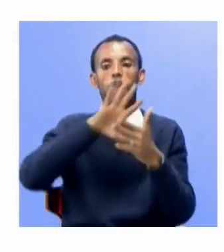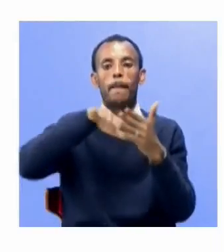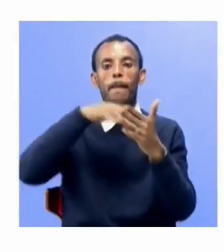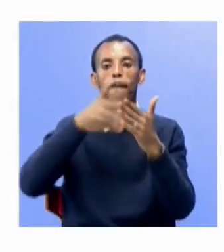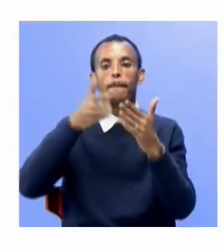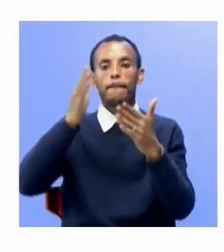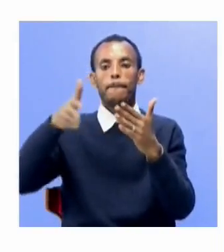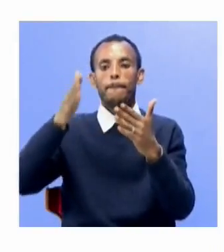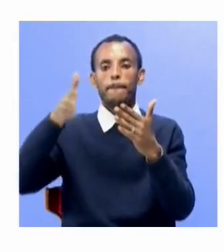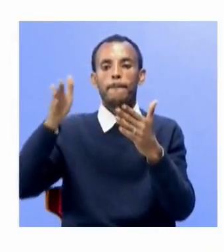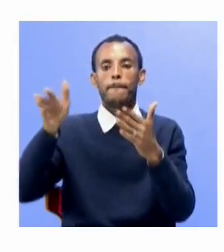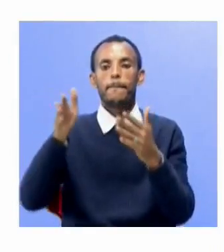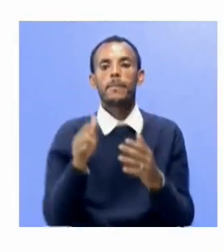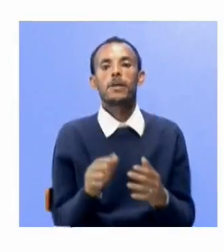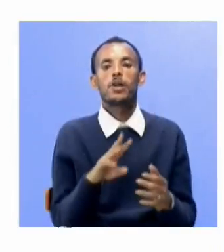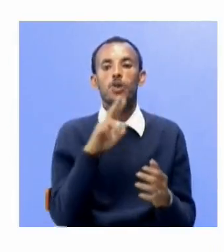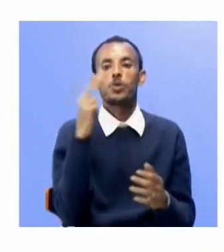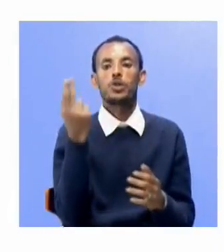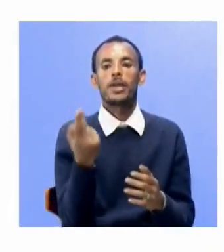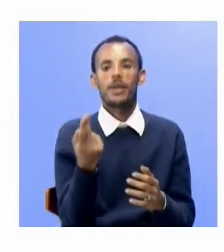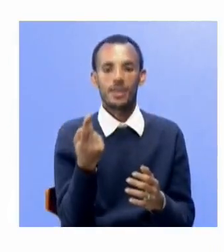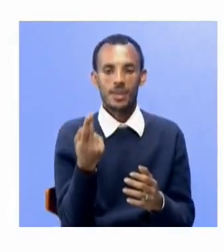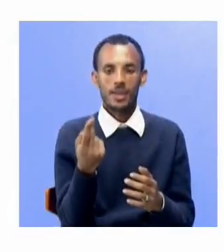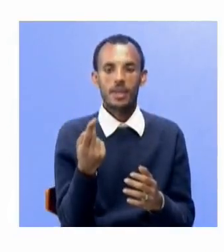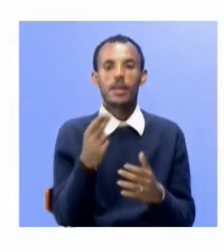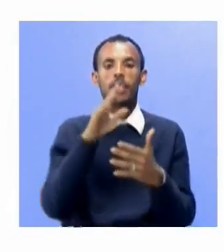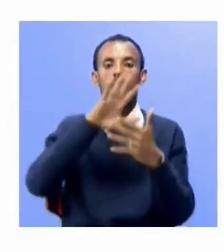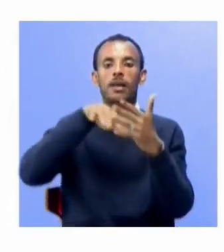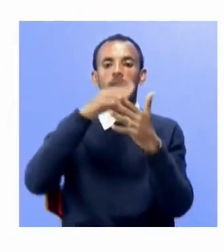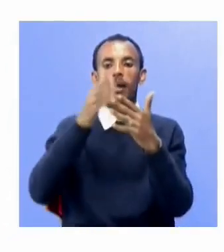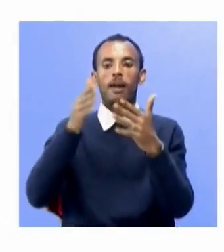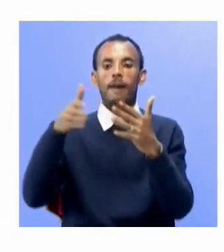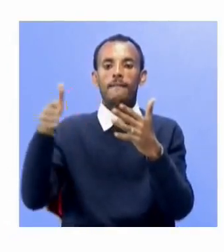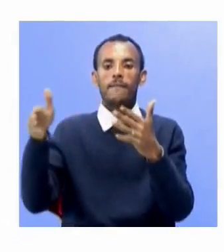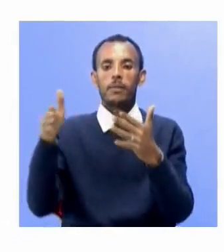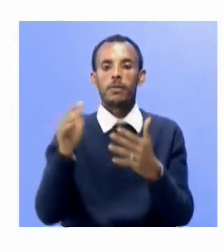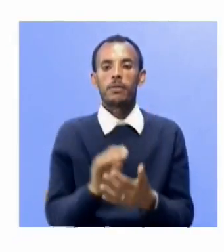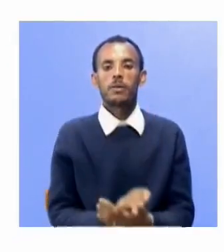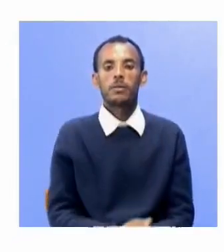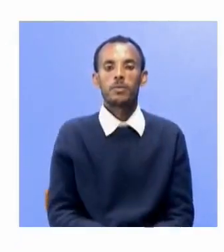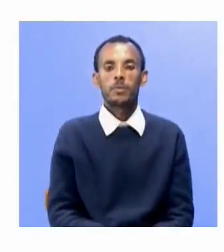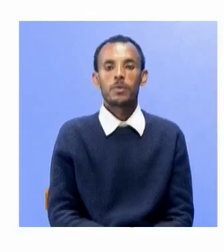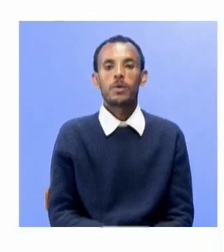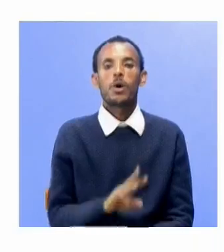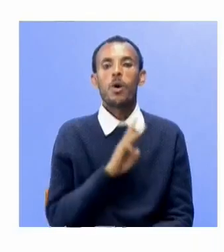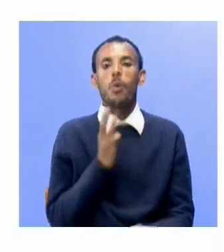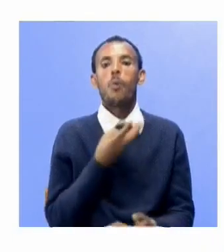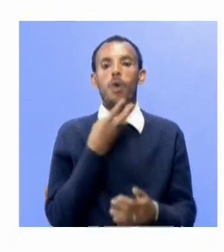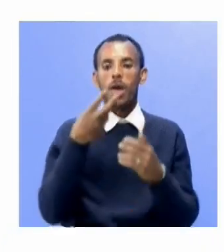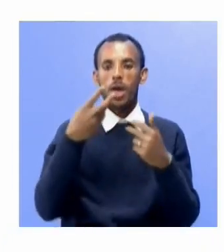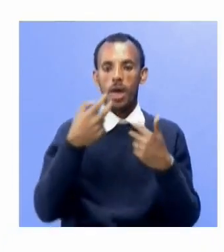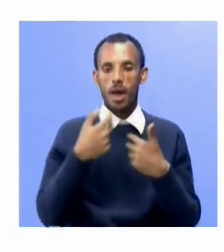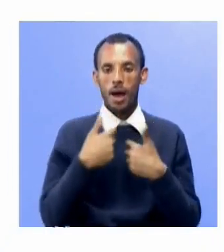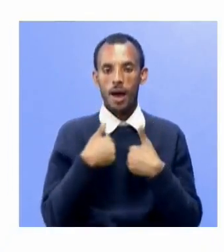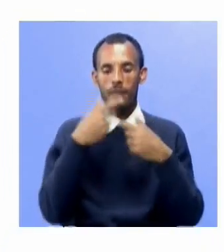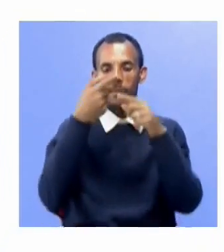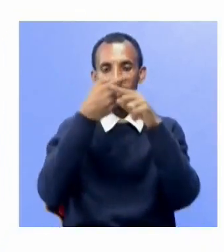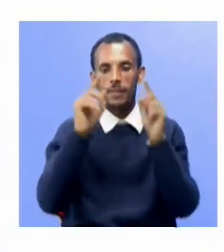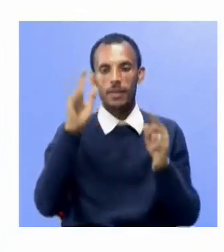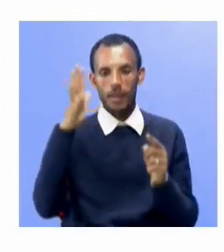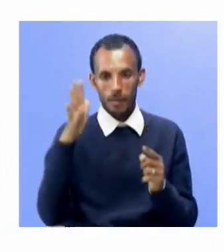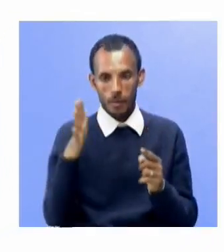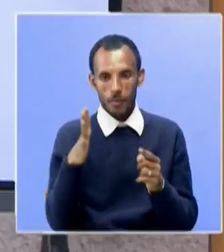we can present data using graphs. We have different types of graphs like